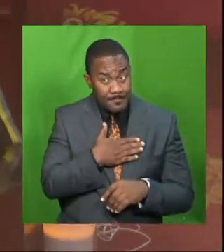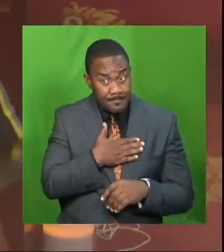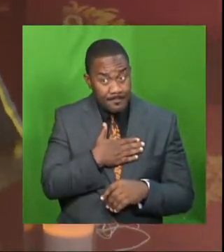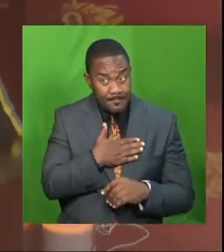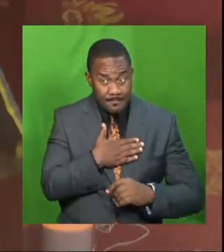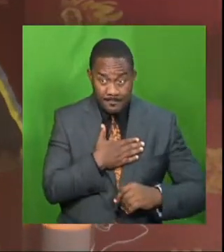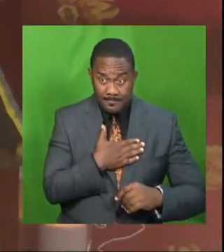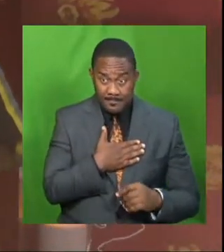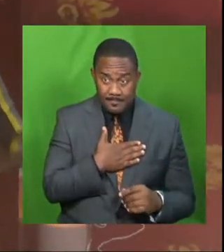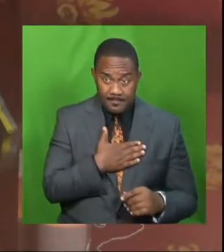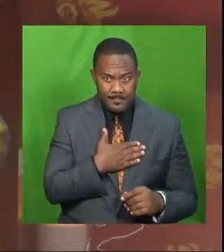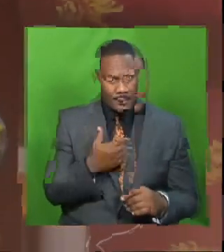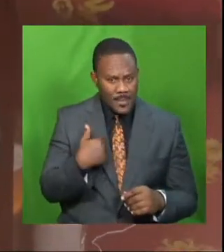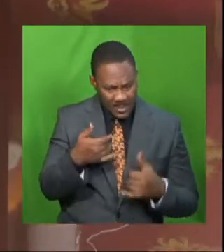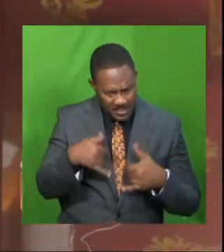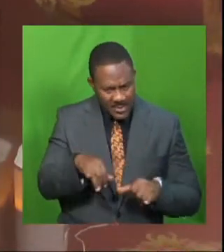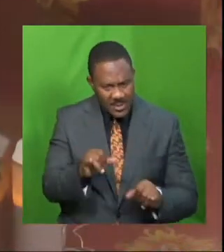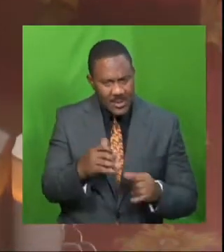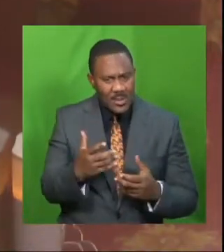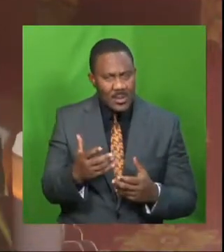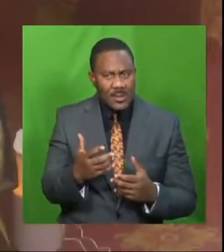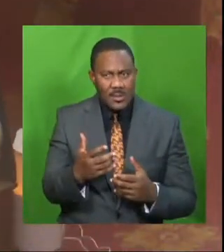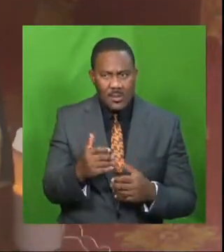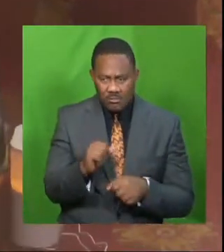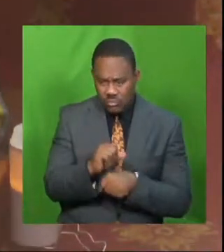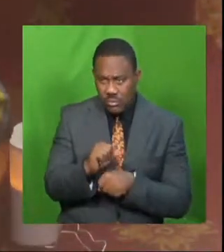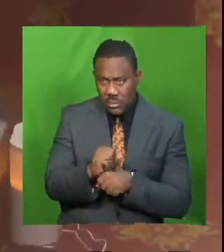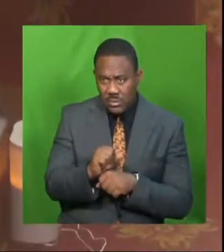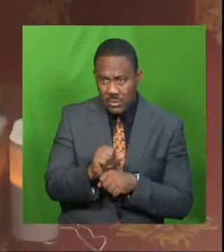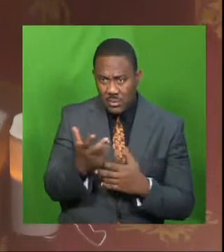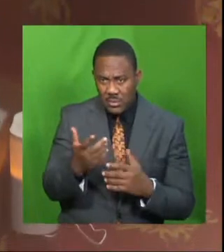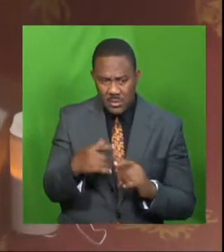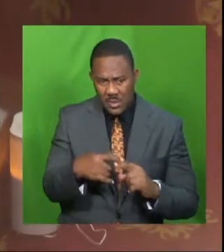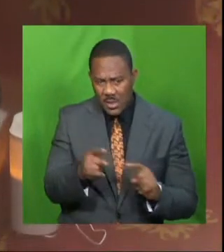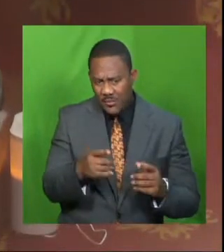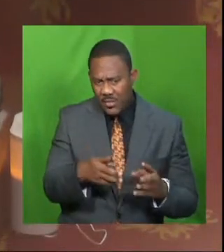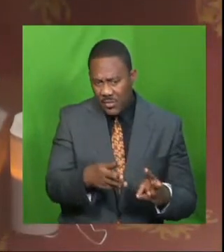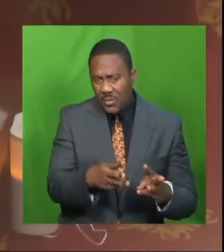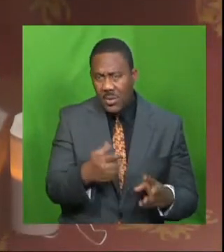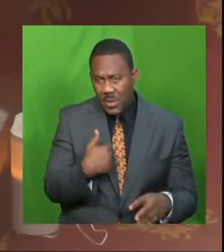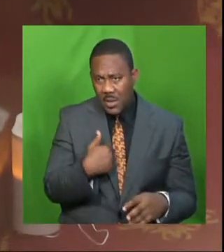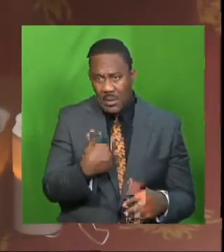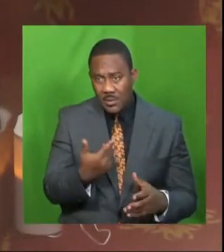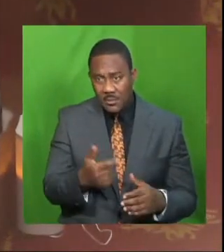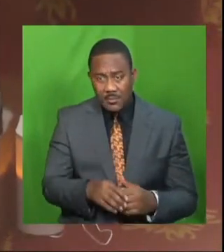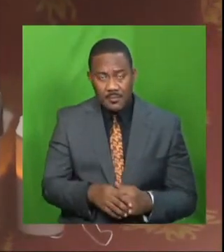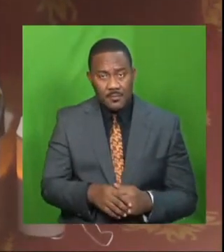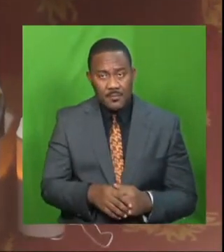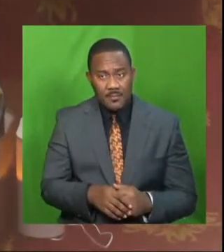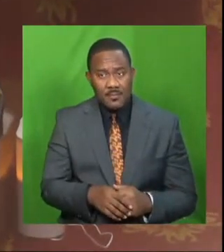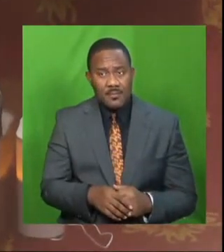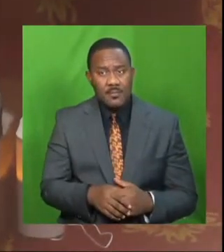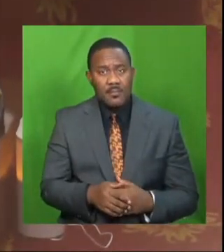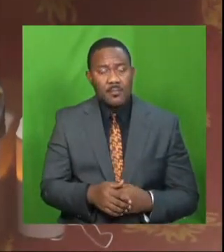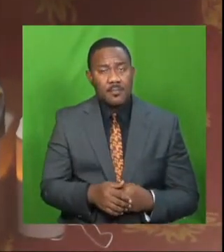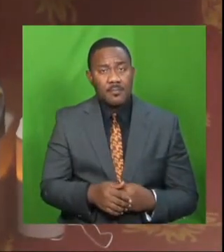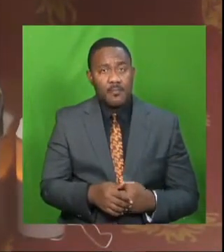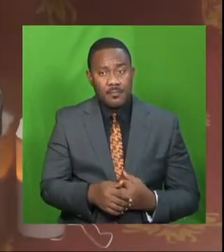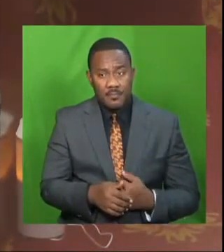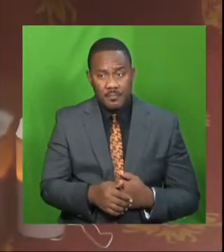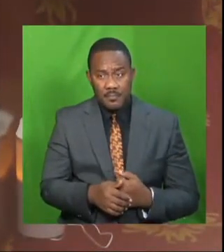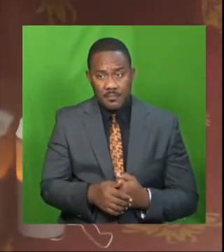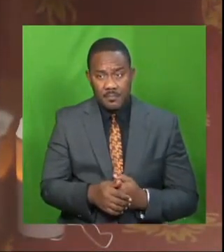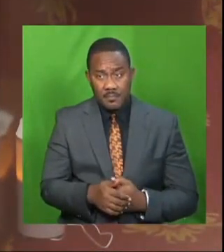am still a practitioner, even though I practice in a different capacity now, and it's a matter of collective interest to us. Mr. Speaker, first,